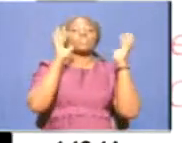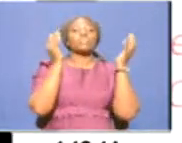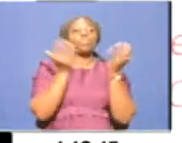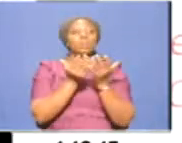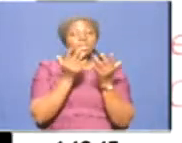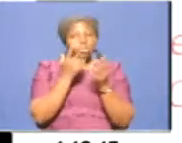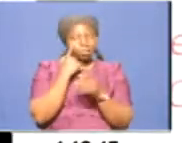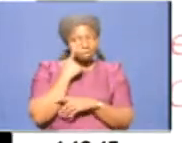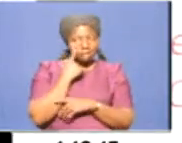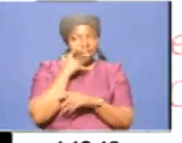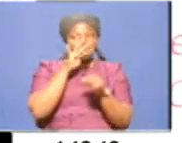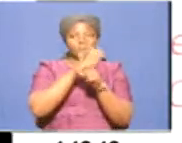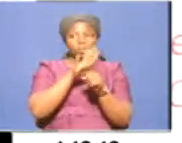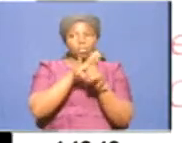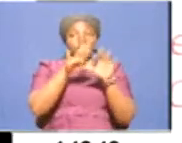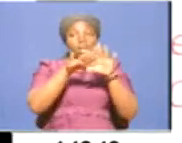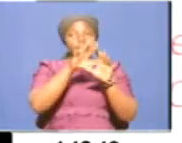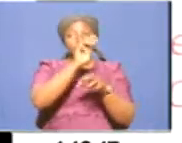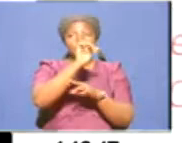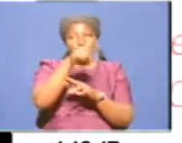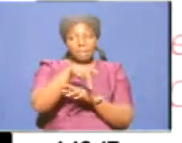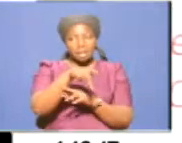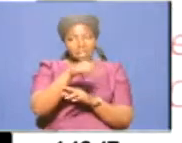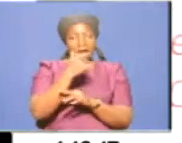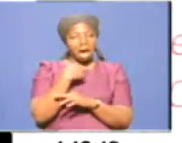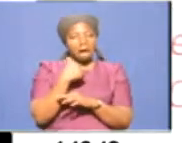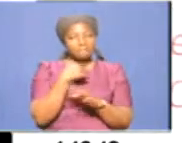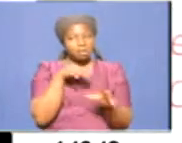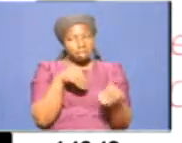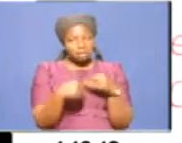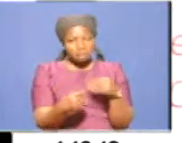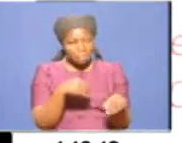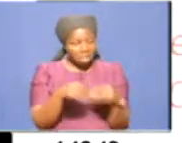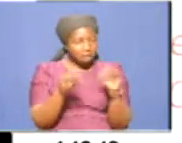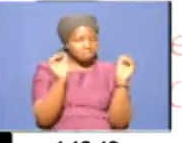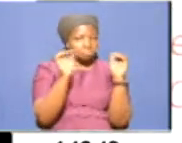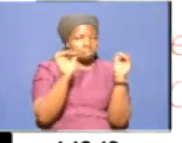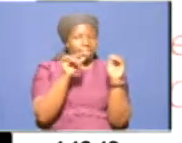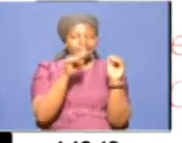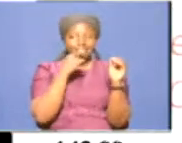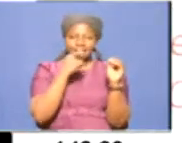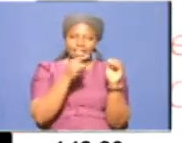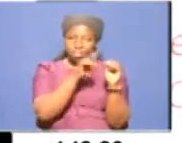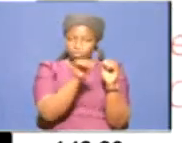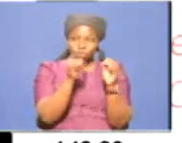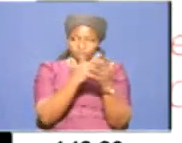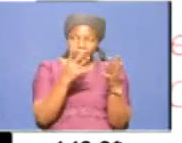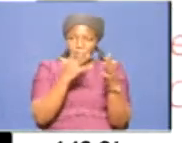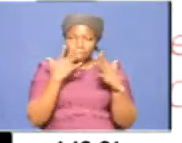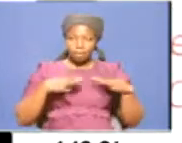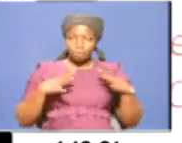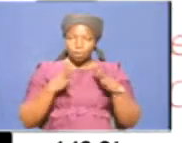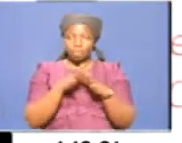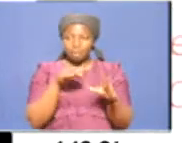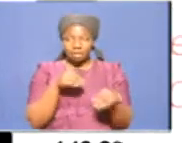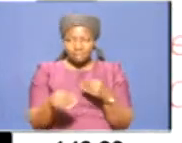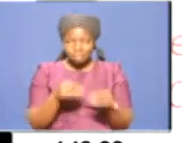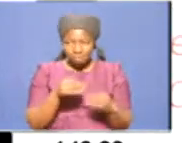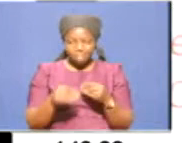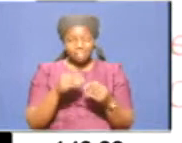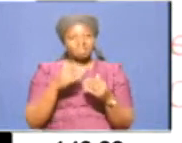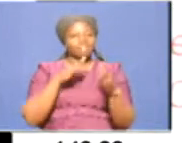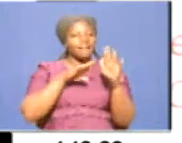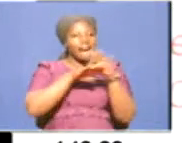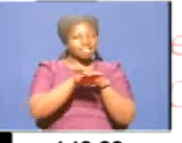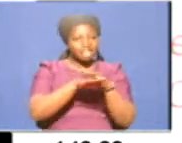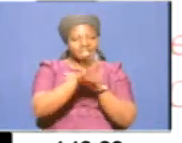many members of parliament are parliamentarians with disabilities. You know, that tells you something, that persons with disabilities hardly make it to parliament. You know,